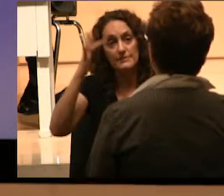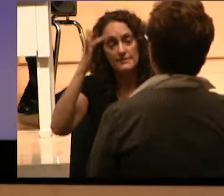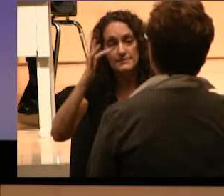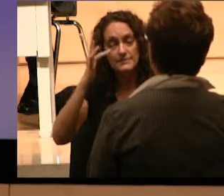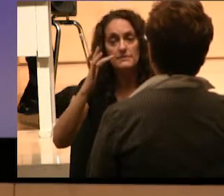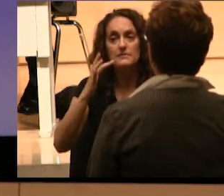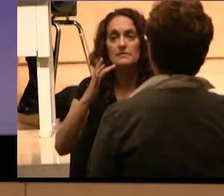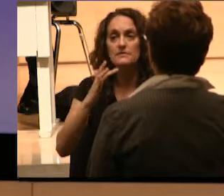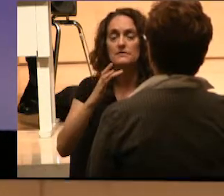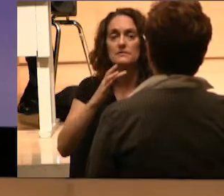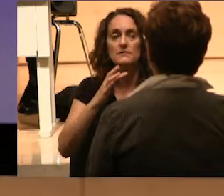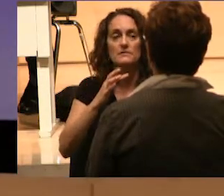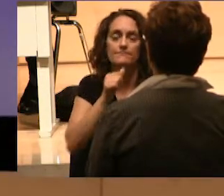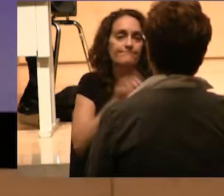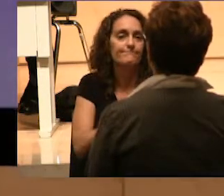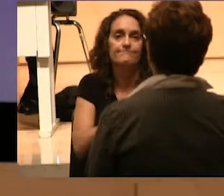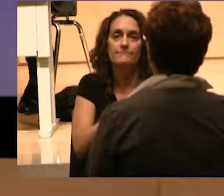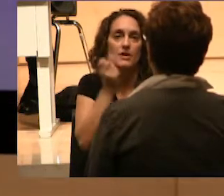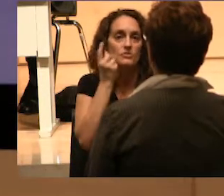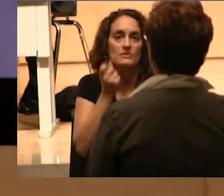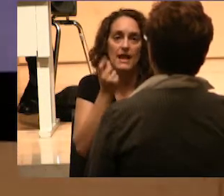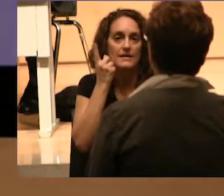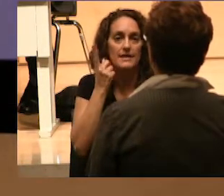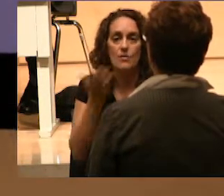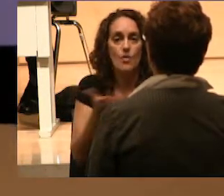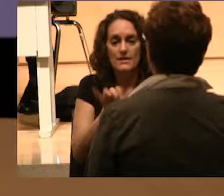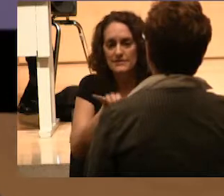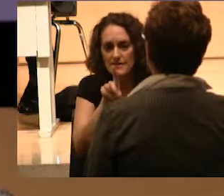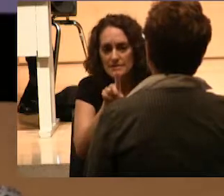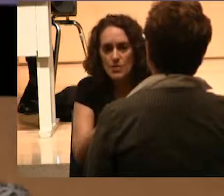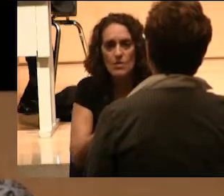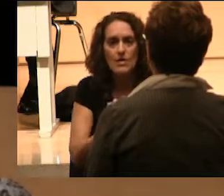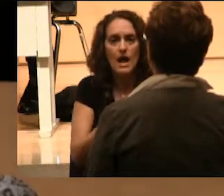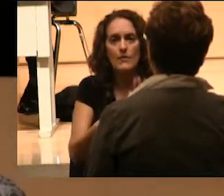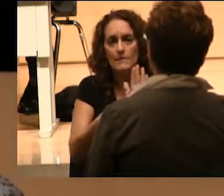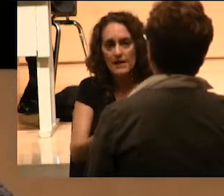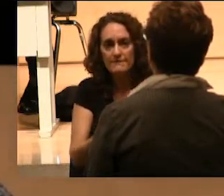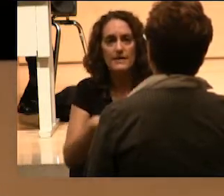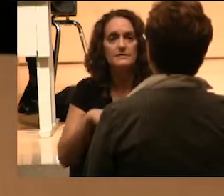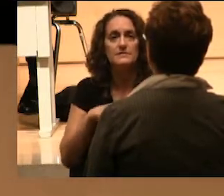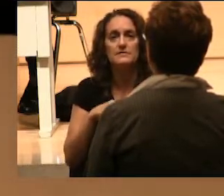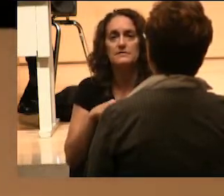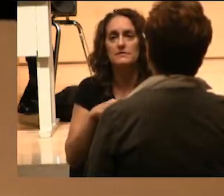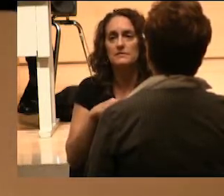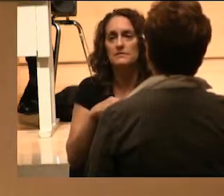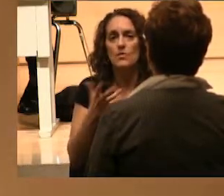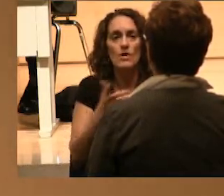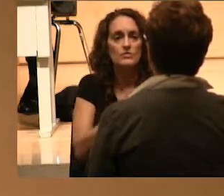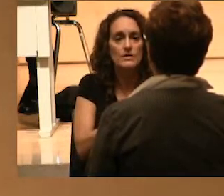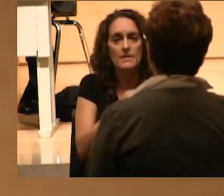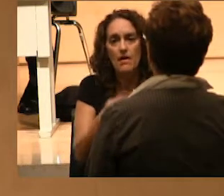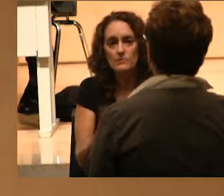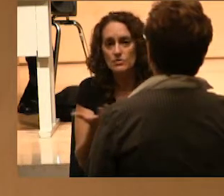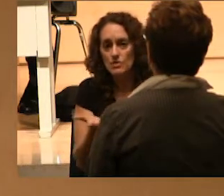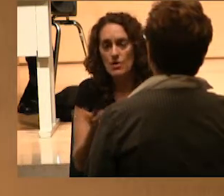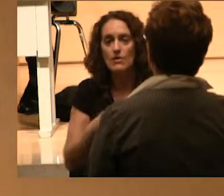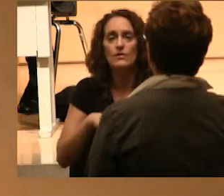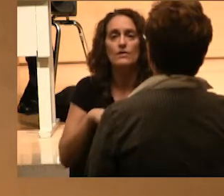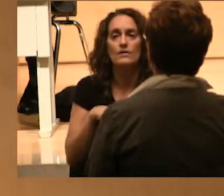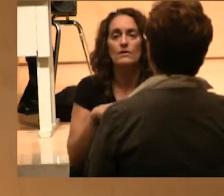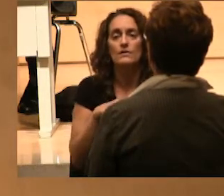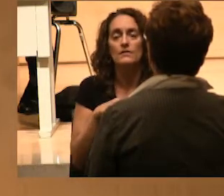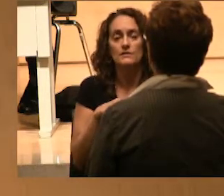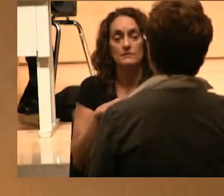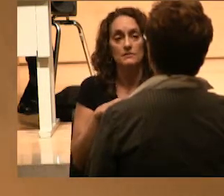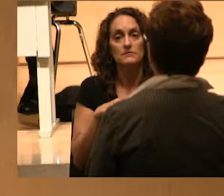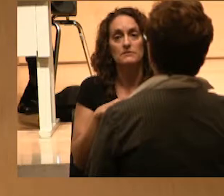not enough of an understanding of what the mental disorder is, how it manifests, what the treatments may be. And I